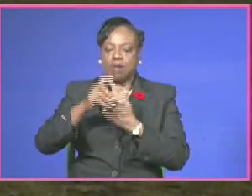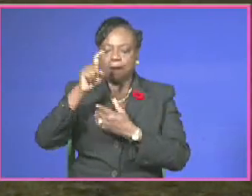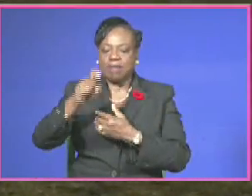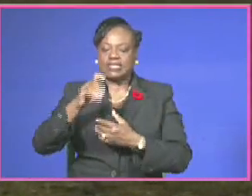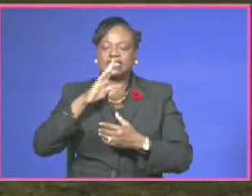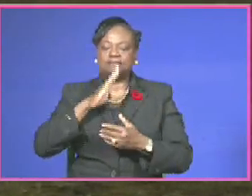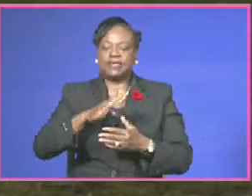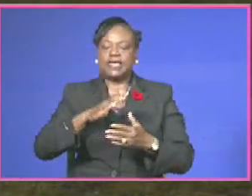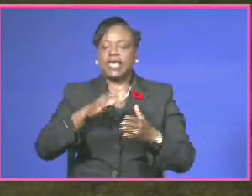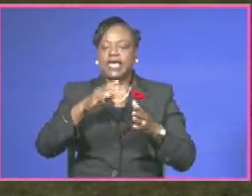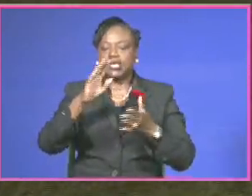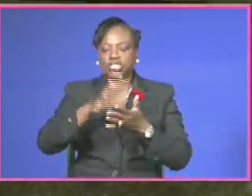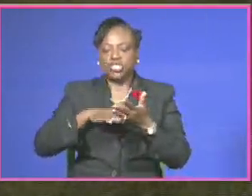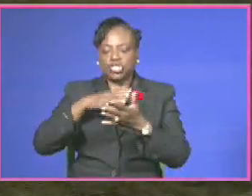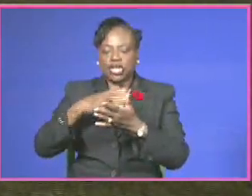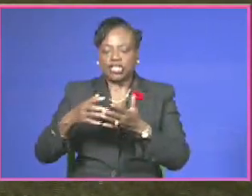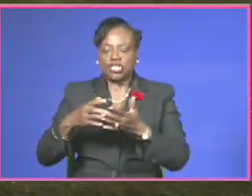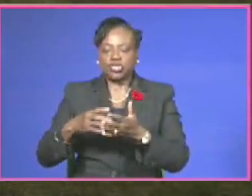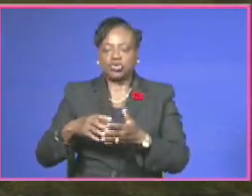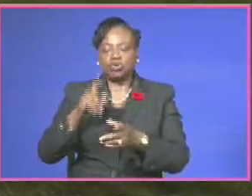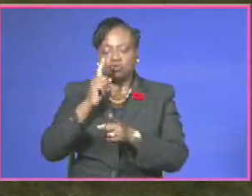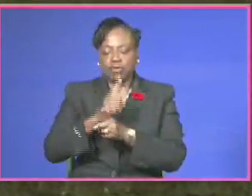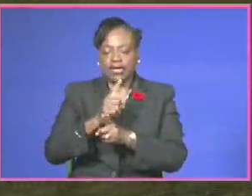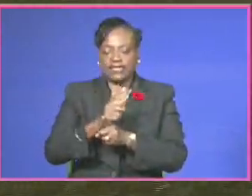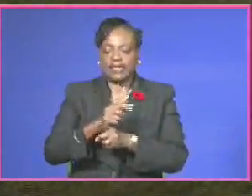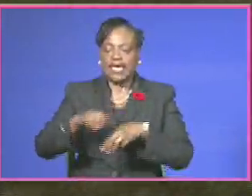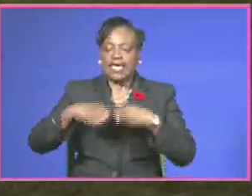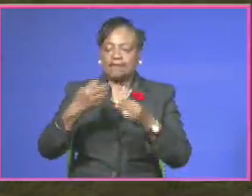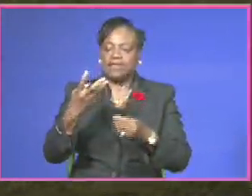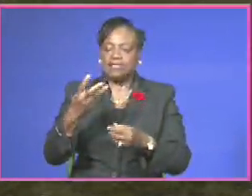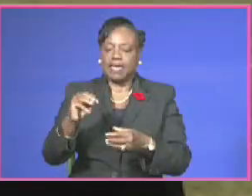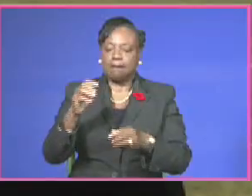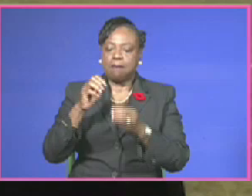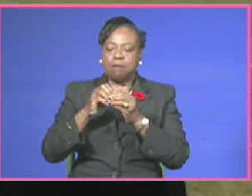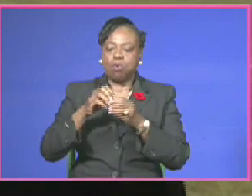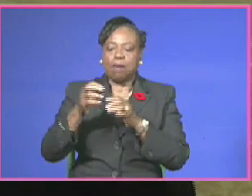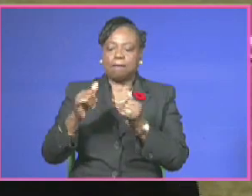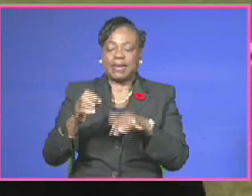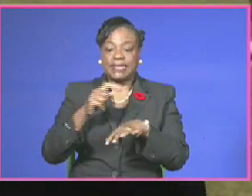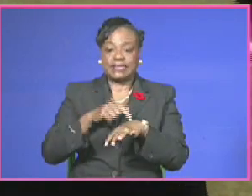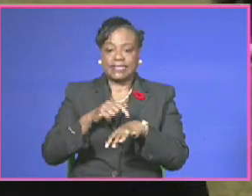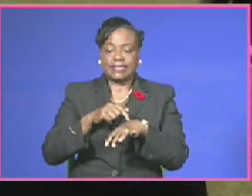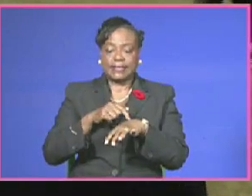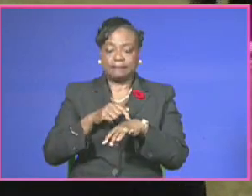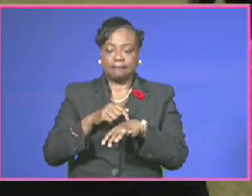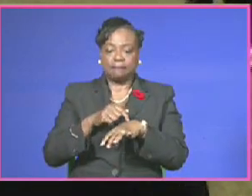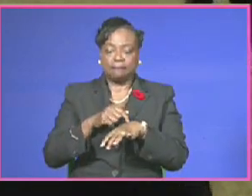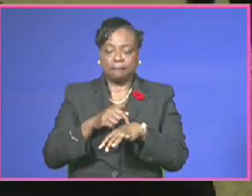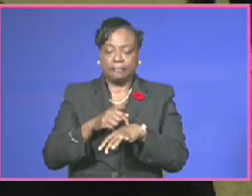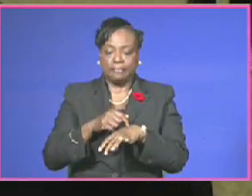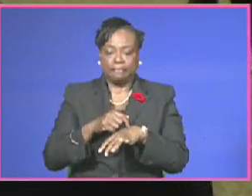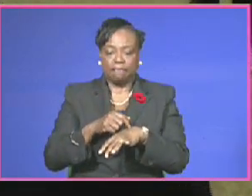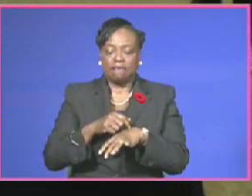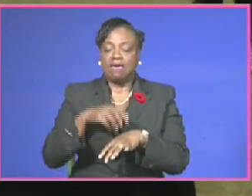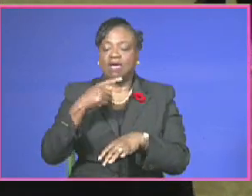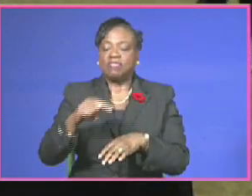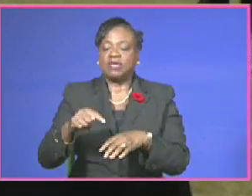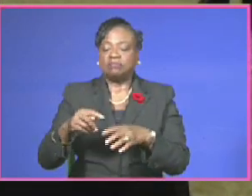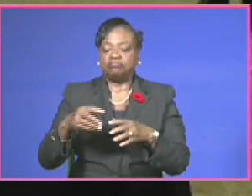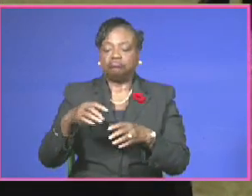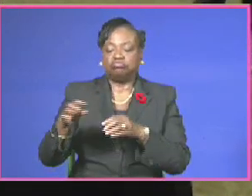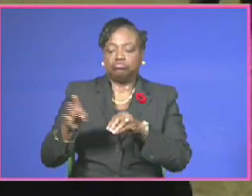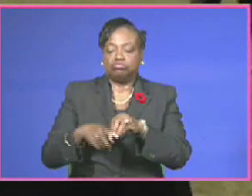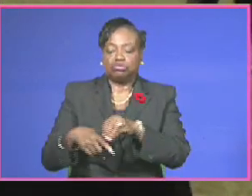student athletes more playtime. Period on the curriculum that they have allotted for soccer is much too short. As you can see, these